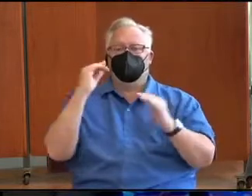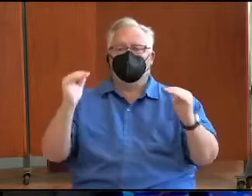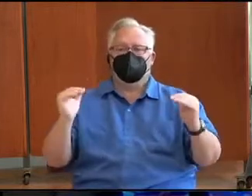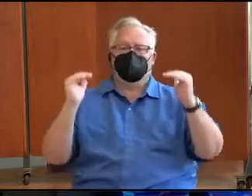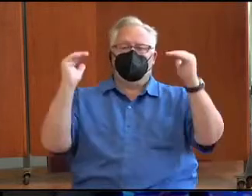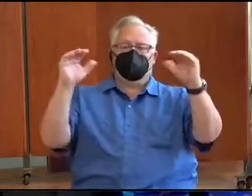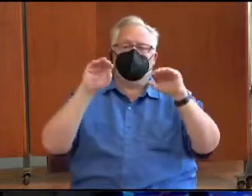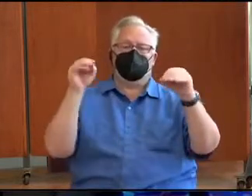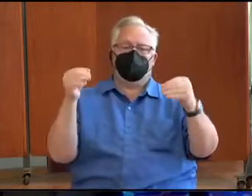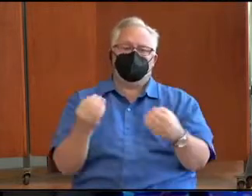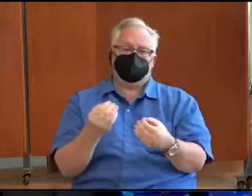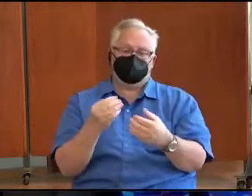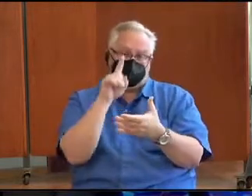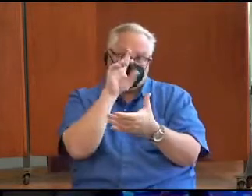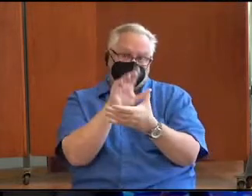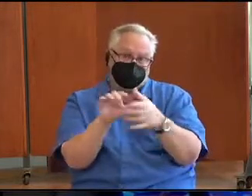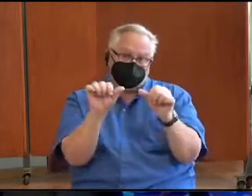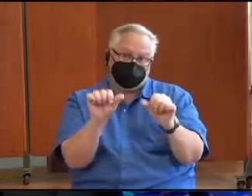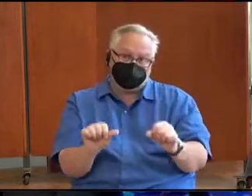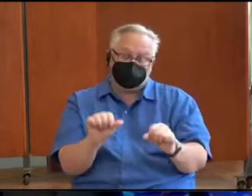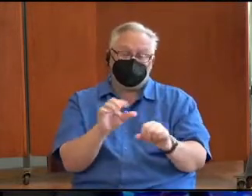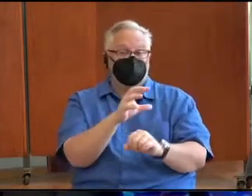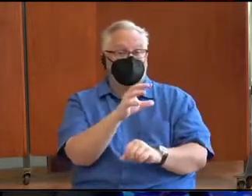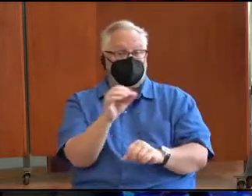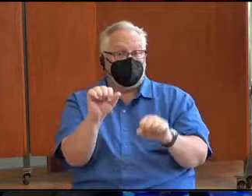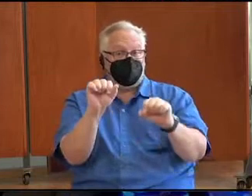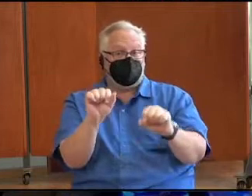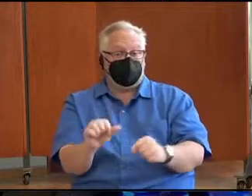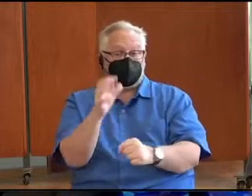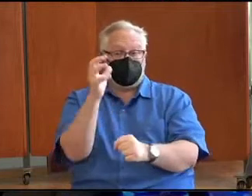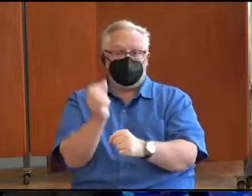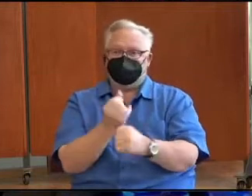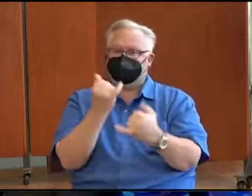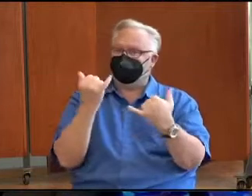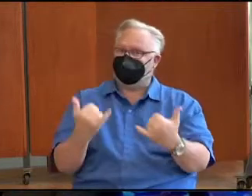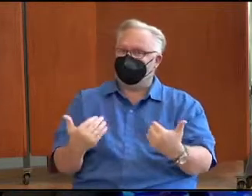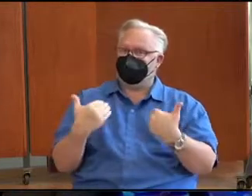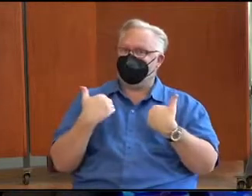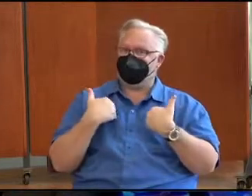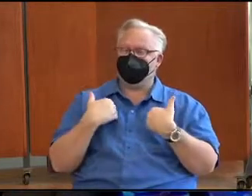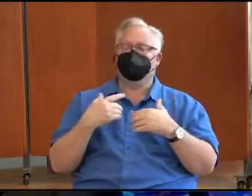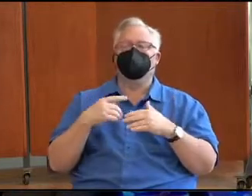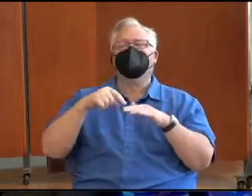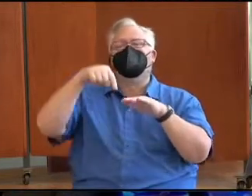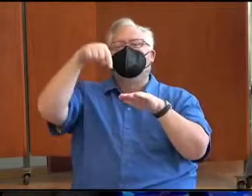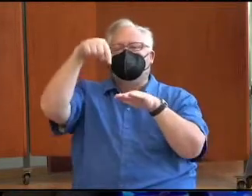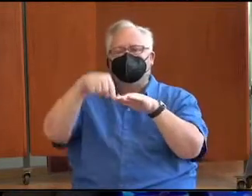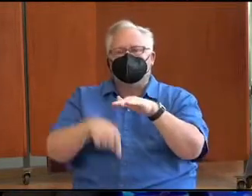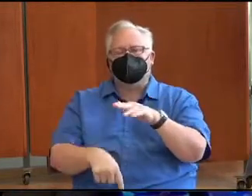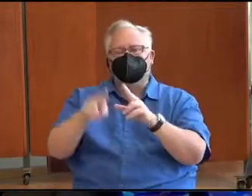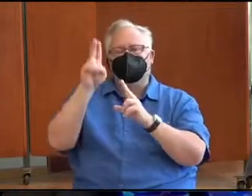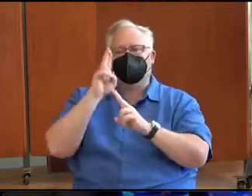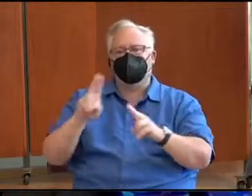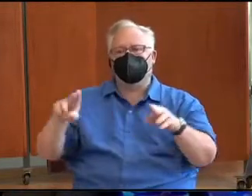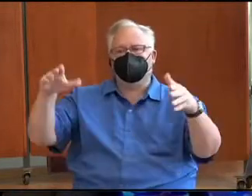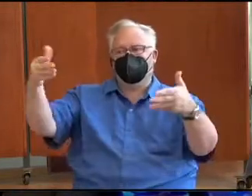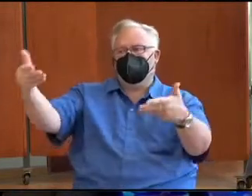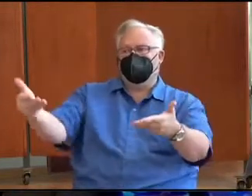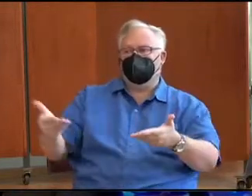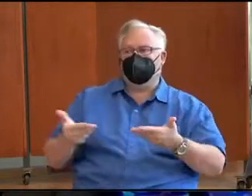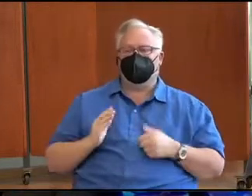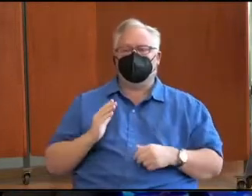office credibly and could win. And today, I have the deep honor of welcoming to